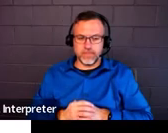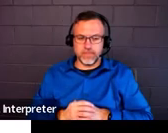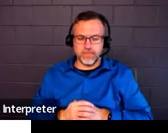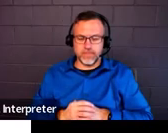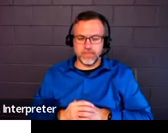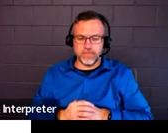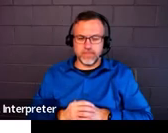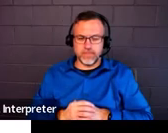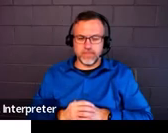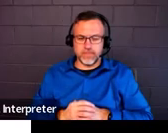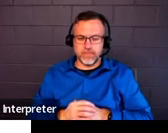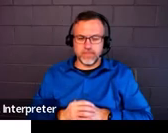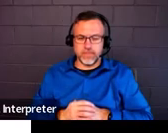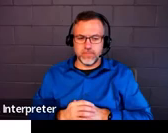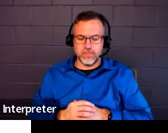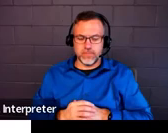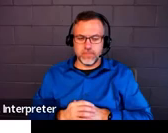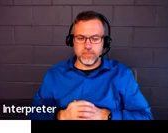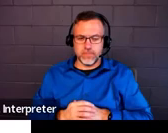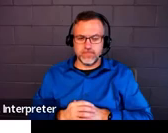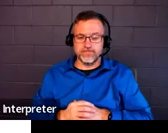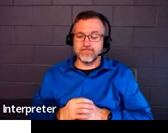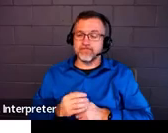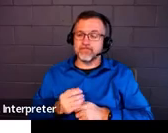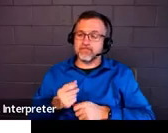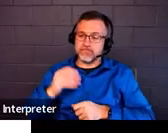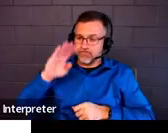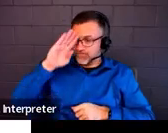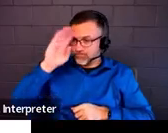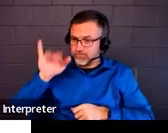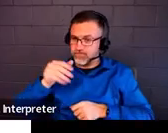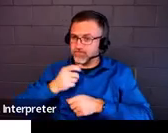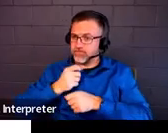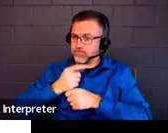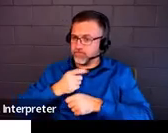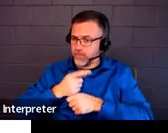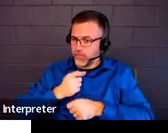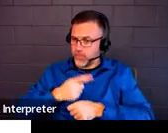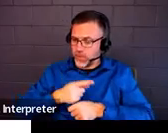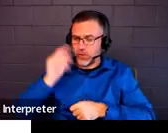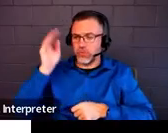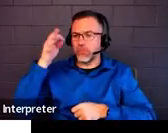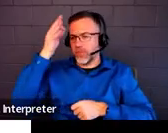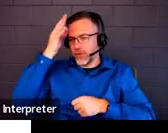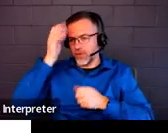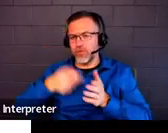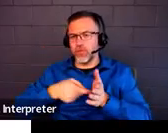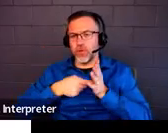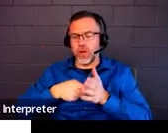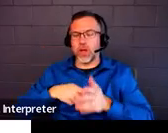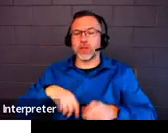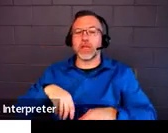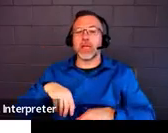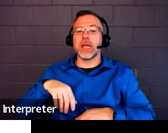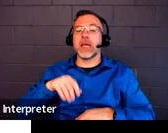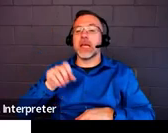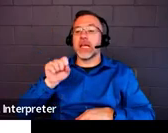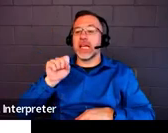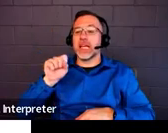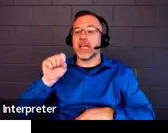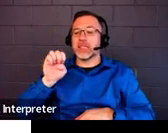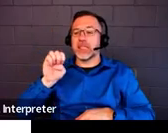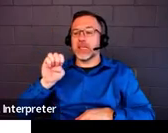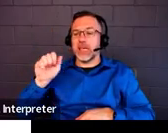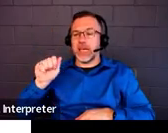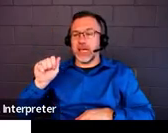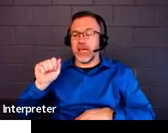One thing which we do every year, which is also federally required, is the SEA is asked to provide